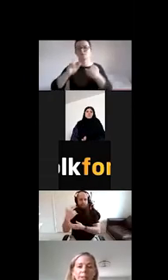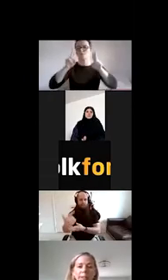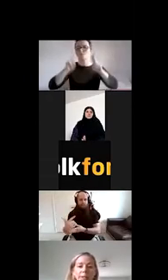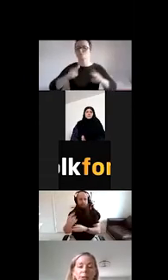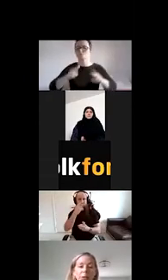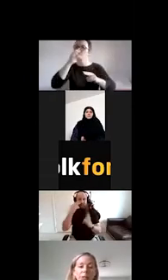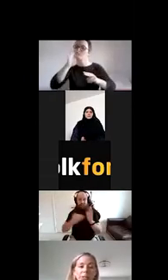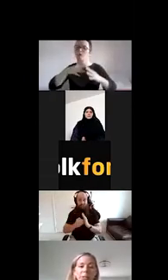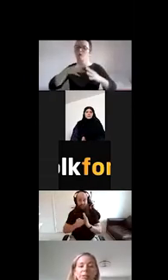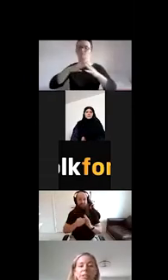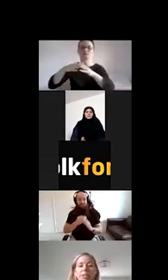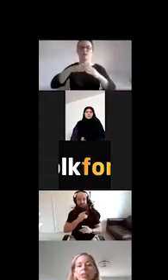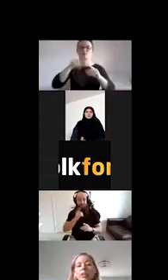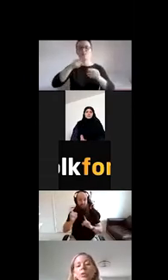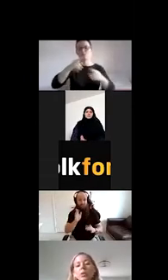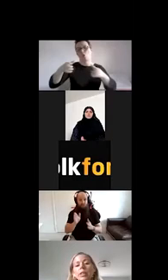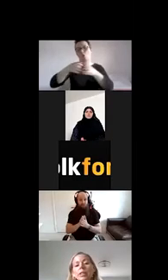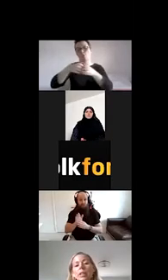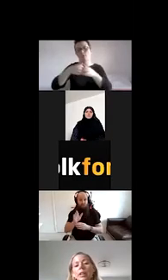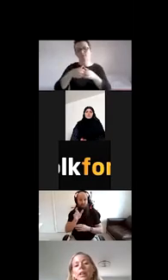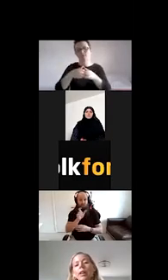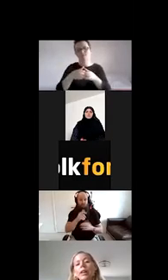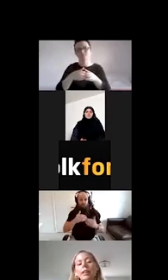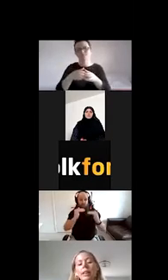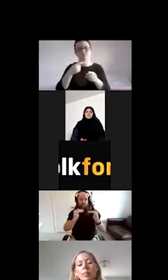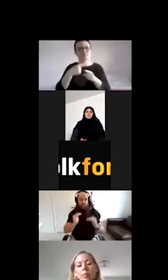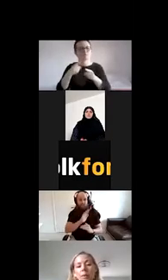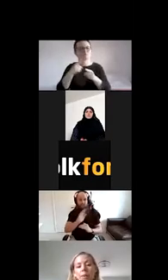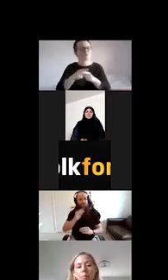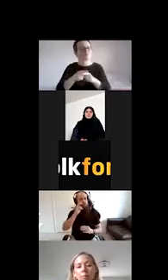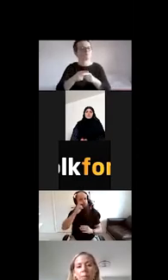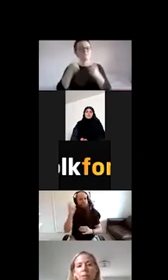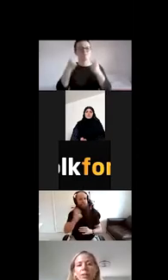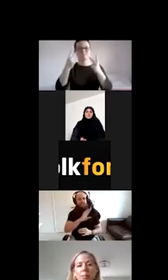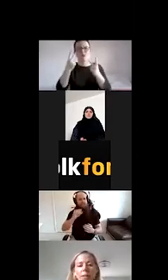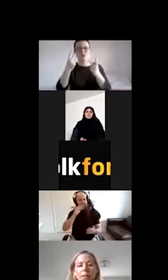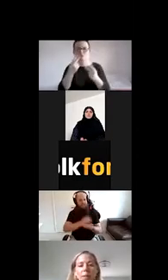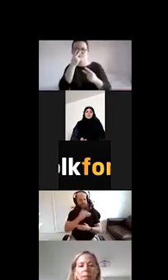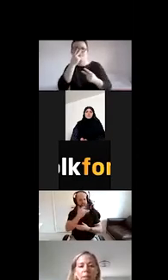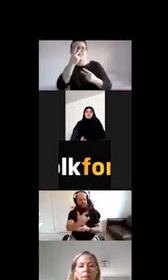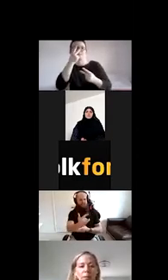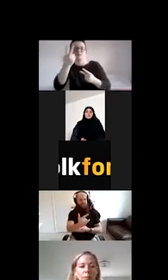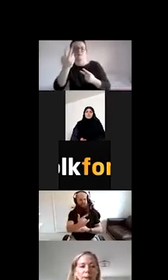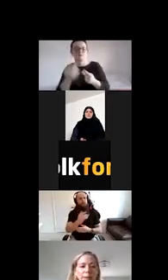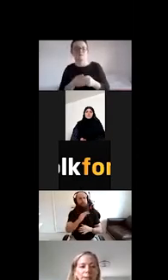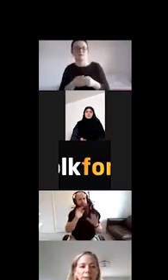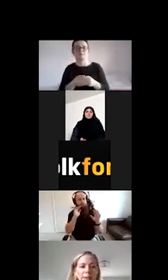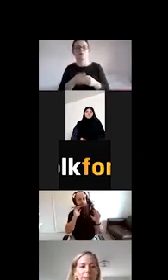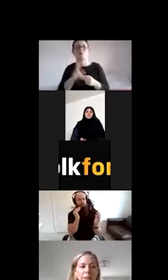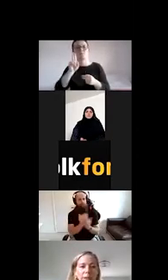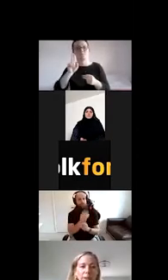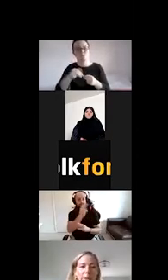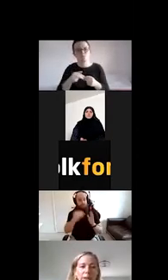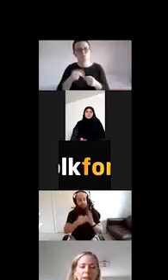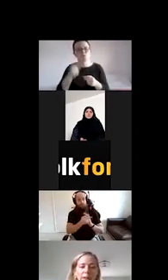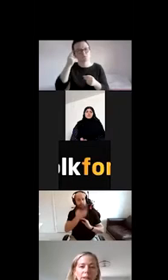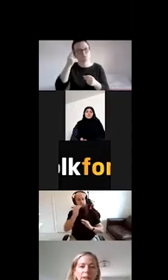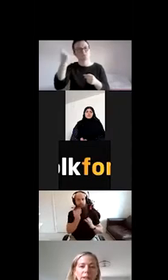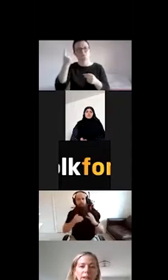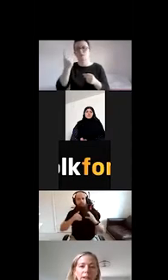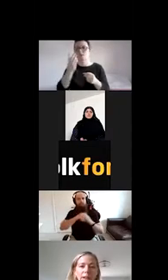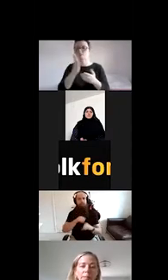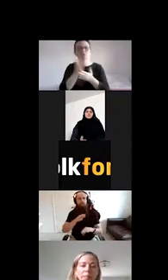are taken into consideration, and also that they can participate in a meaningful manner.